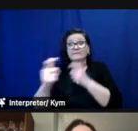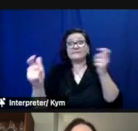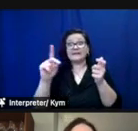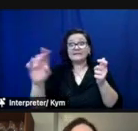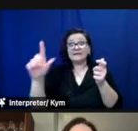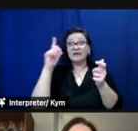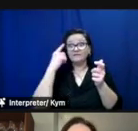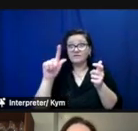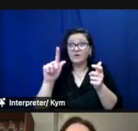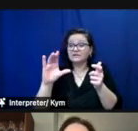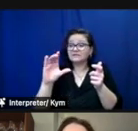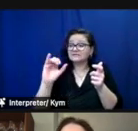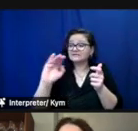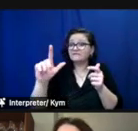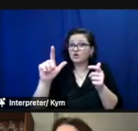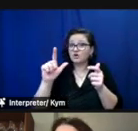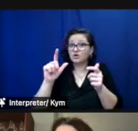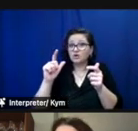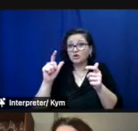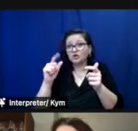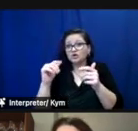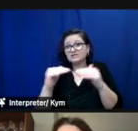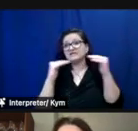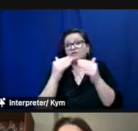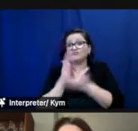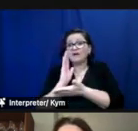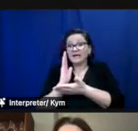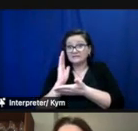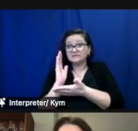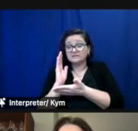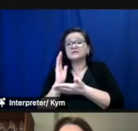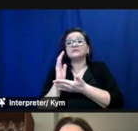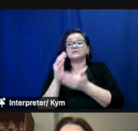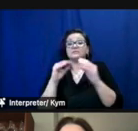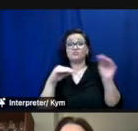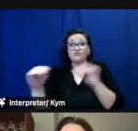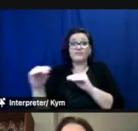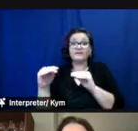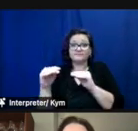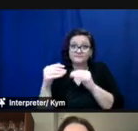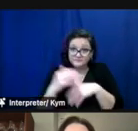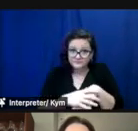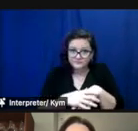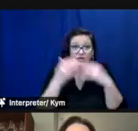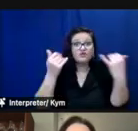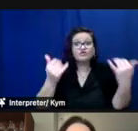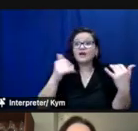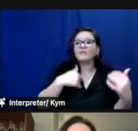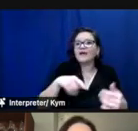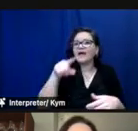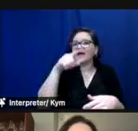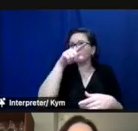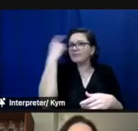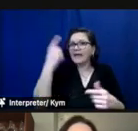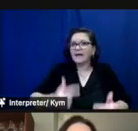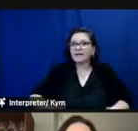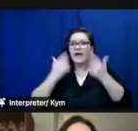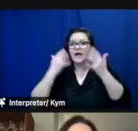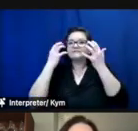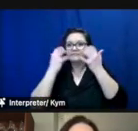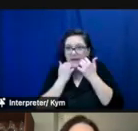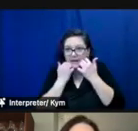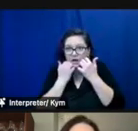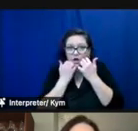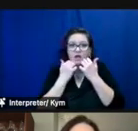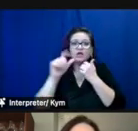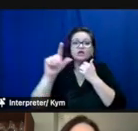which is very current today, is the Black Lives Matter. So right, you know, in 2013, we had Trayvon Martin, who was killed